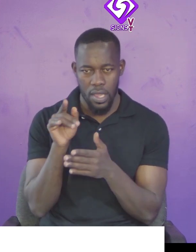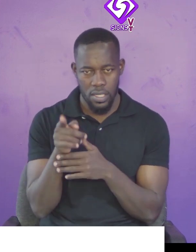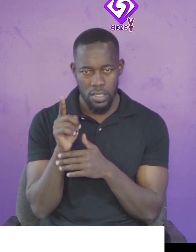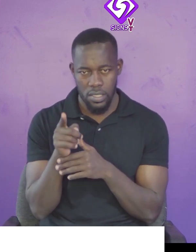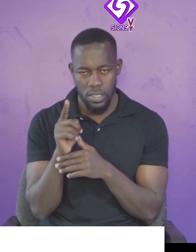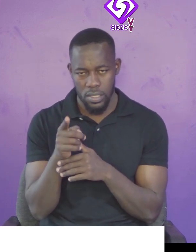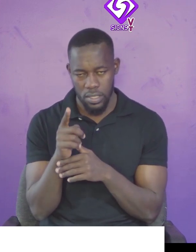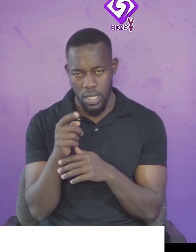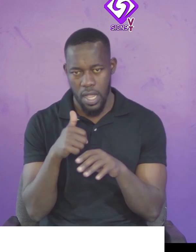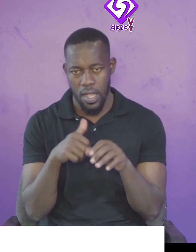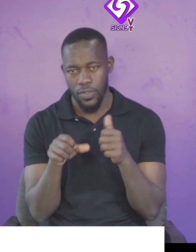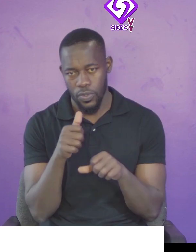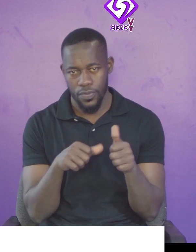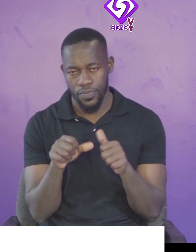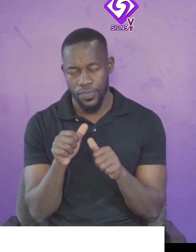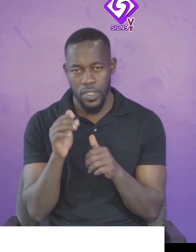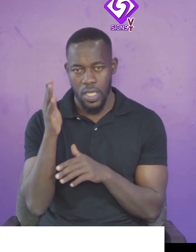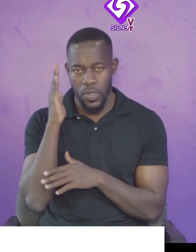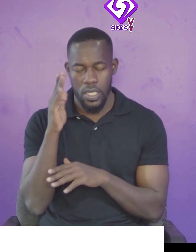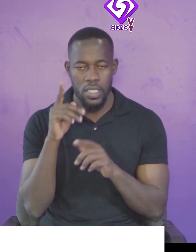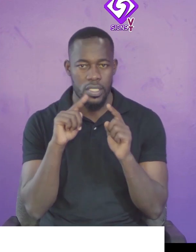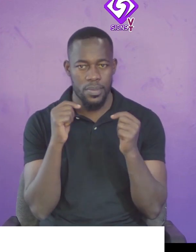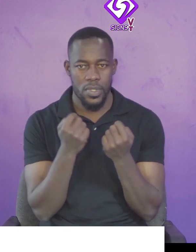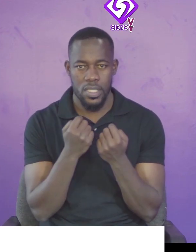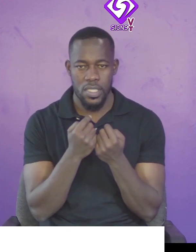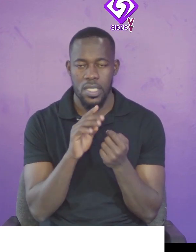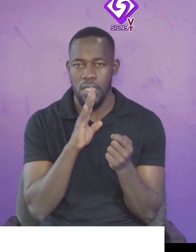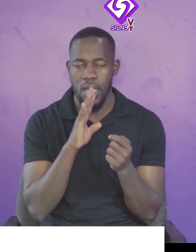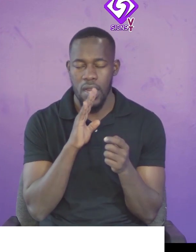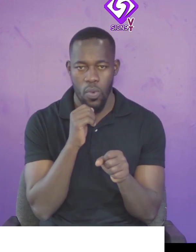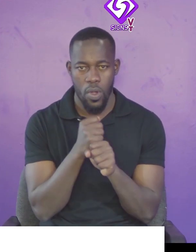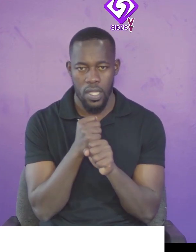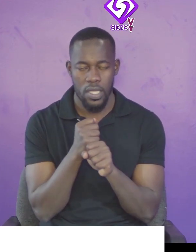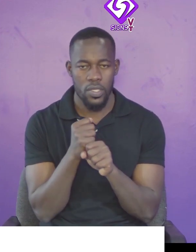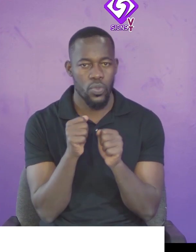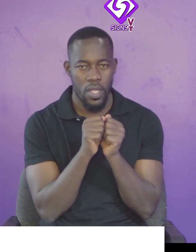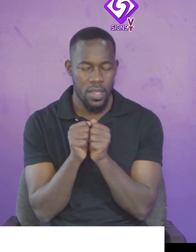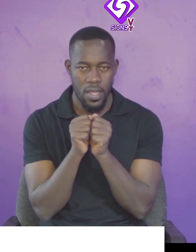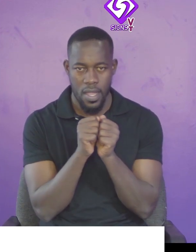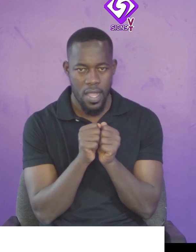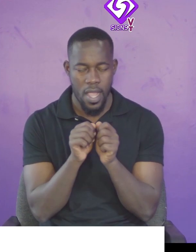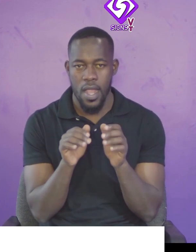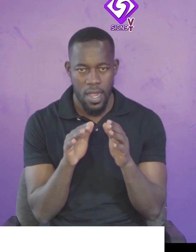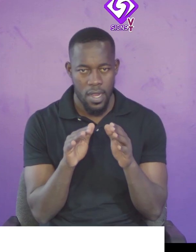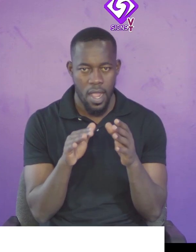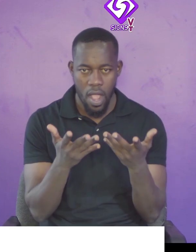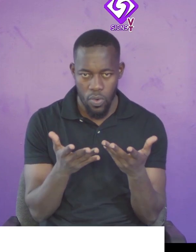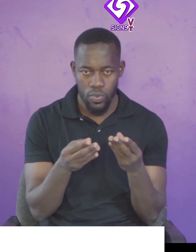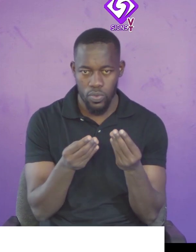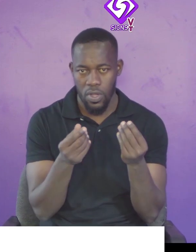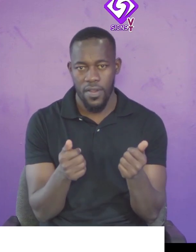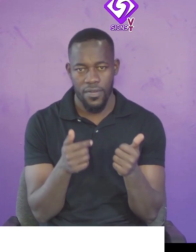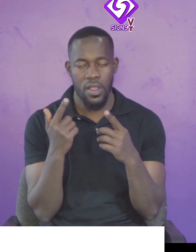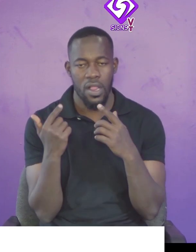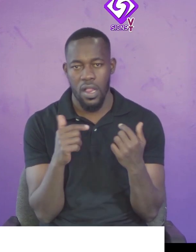in the unrest. Security teams say they are working to piece together how the violence unfolded